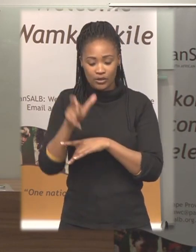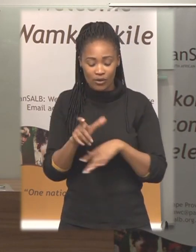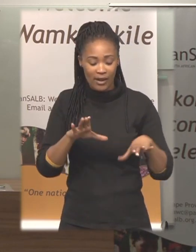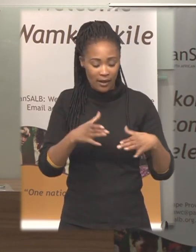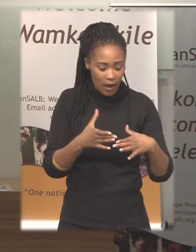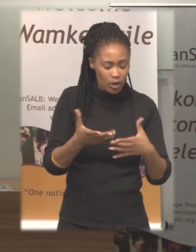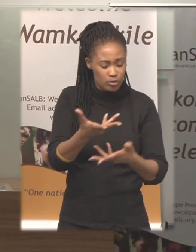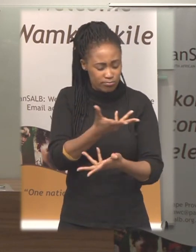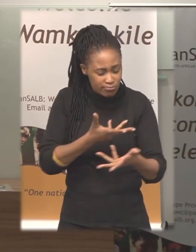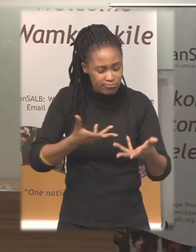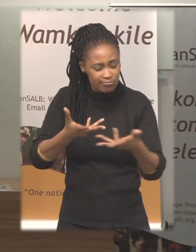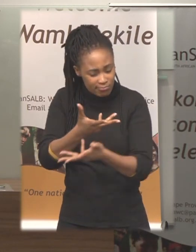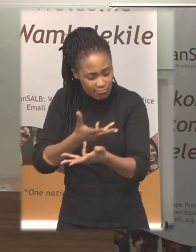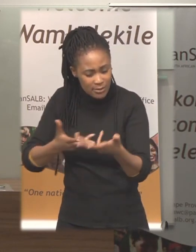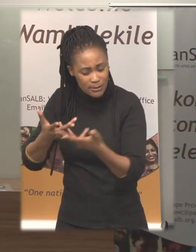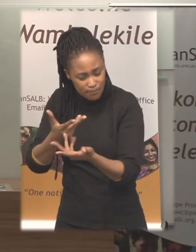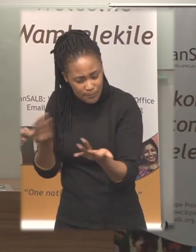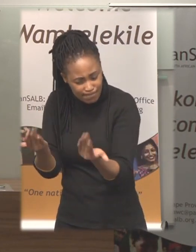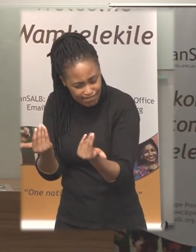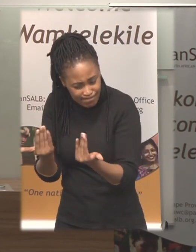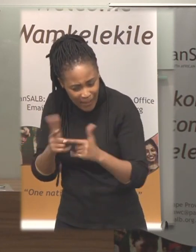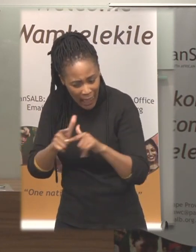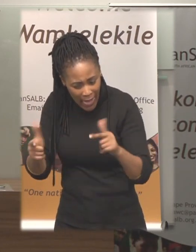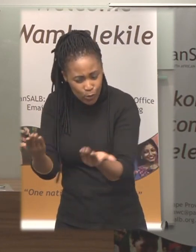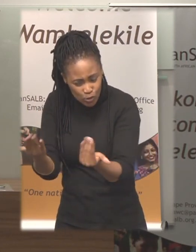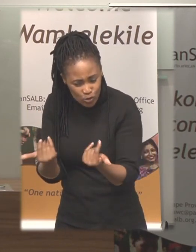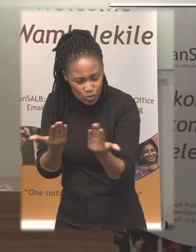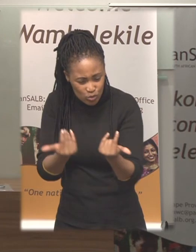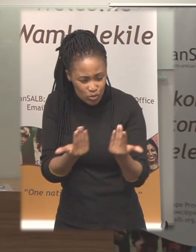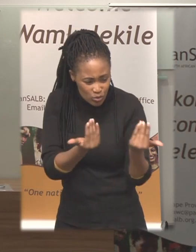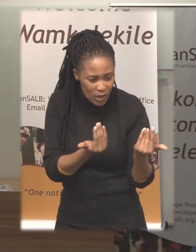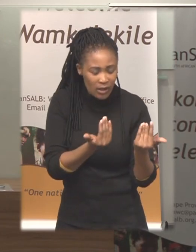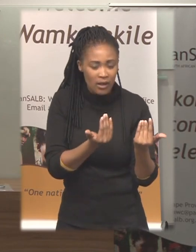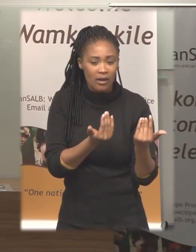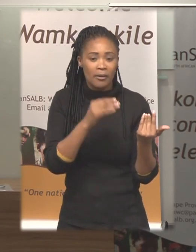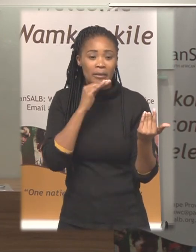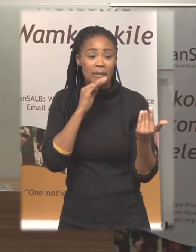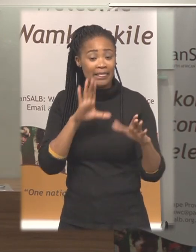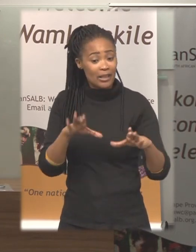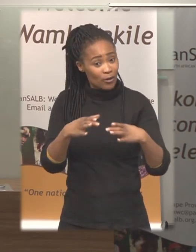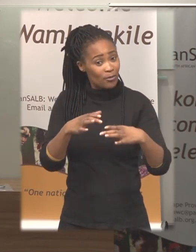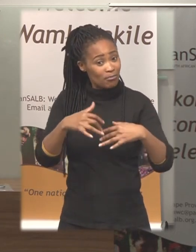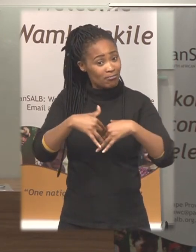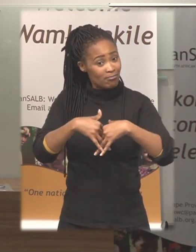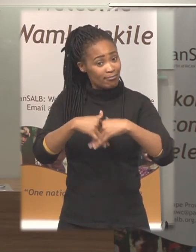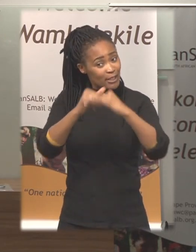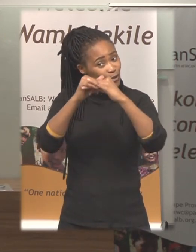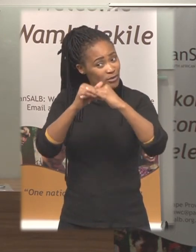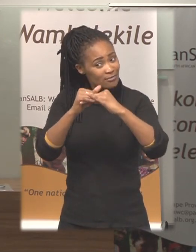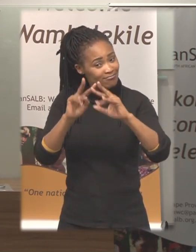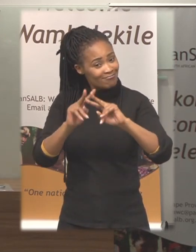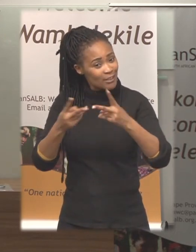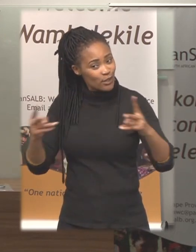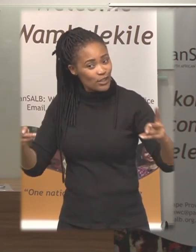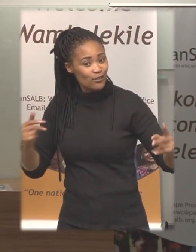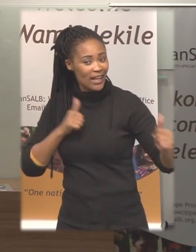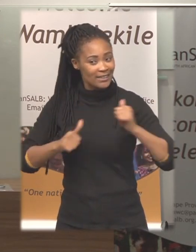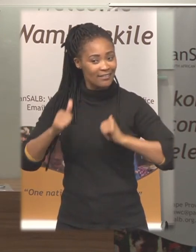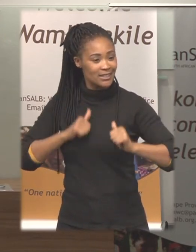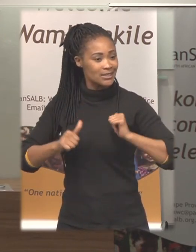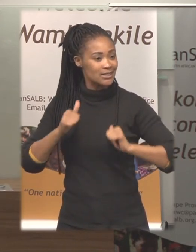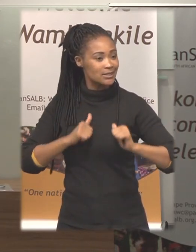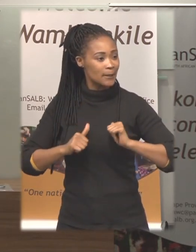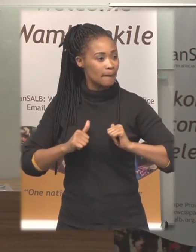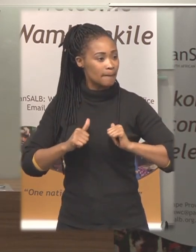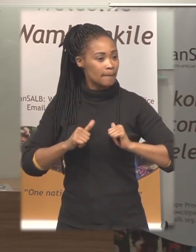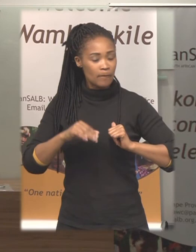and drawing the linguistic resources out from the students, that group was able to produce different activities where actually